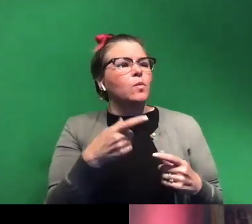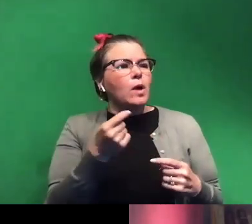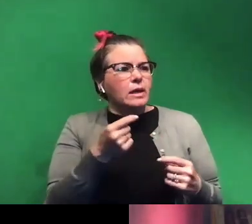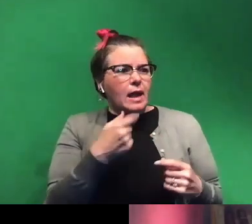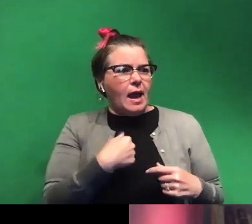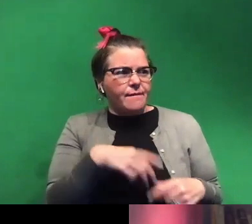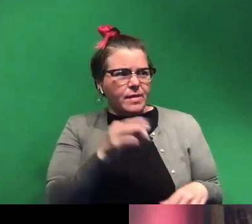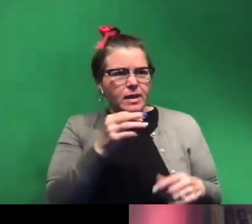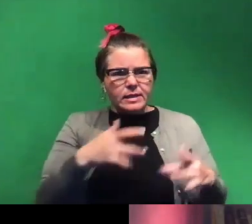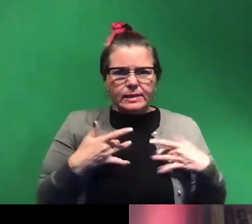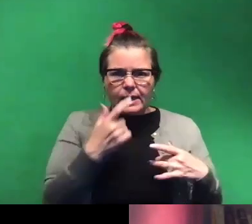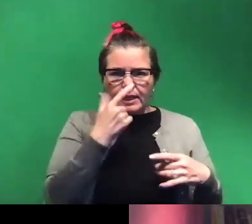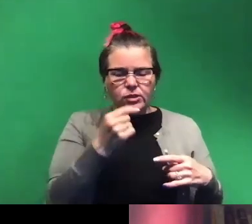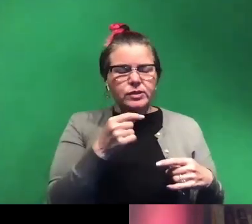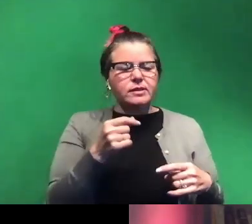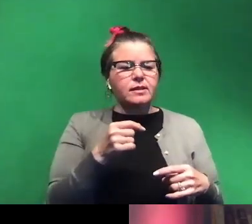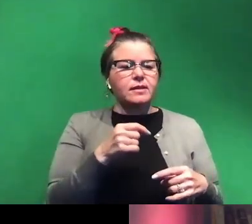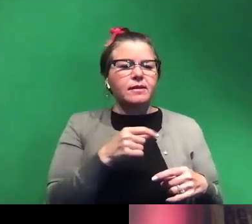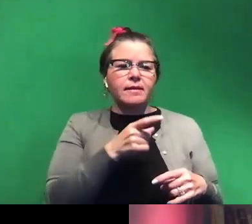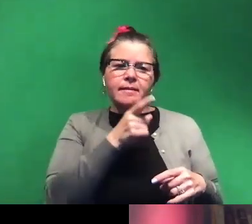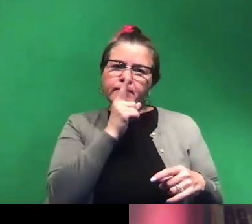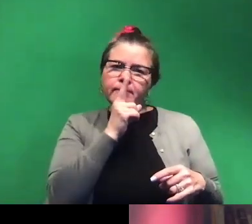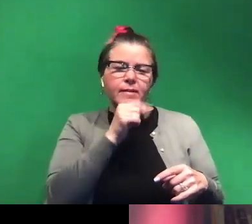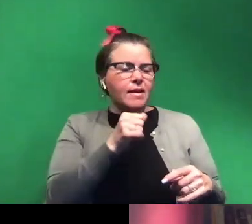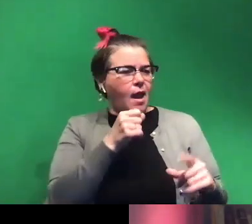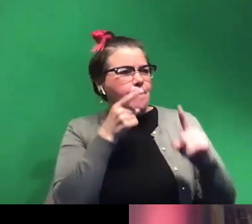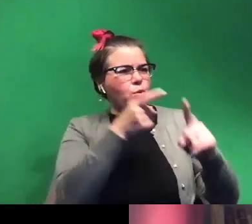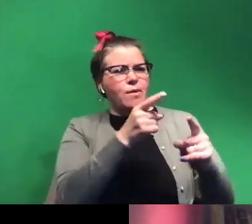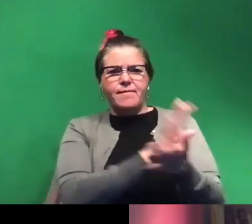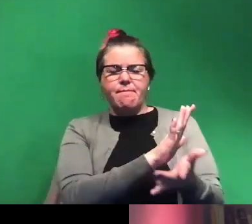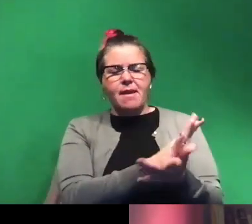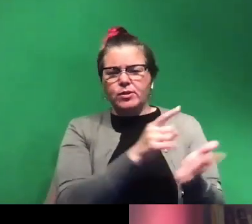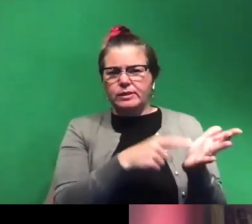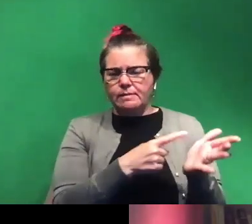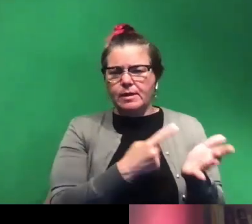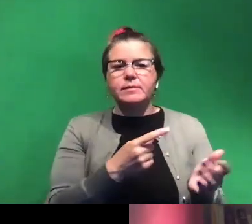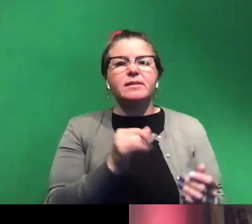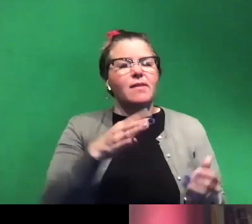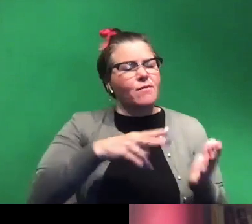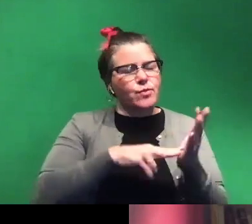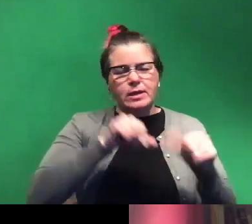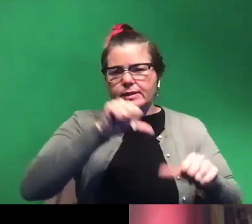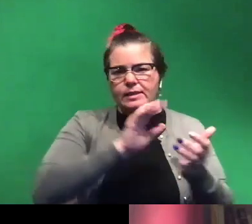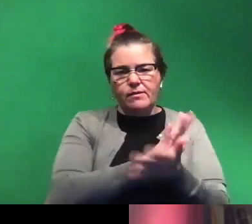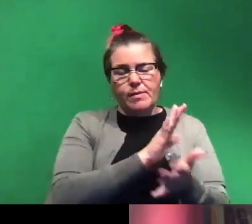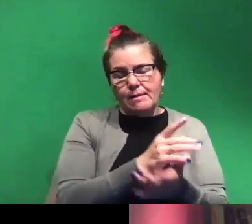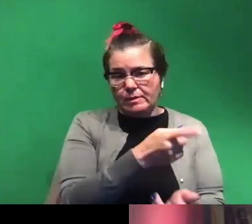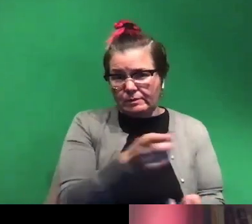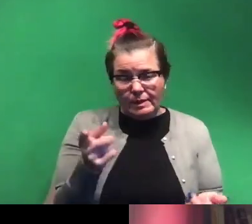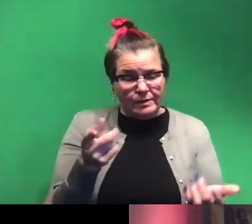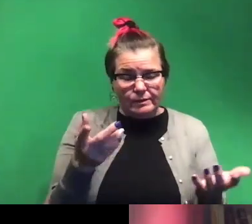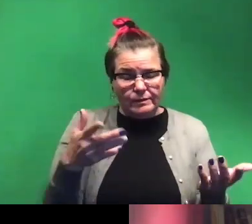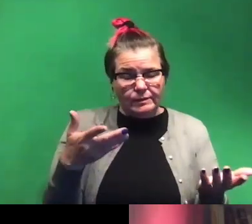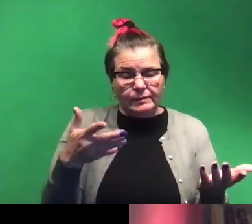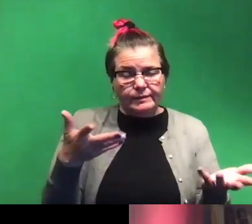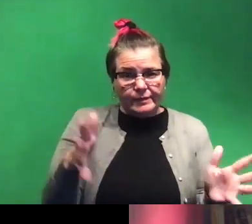or exciting is not necessarily what the main conclusion of the paper is about. Because like if you haven't read a scientific paper, for those of you who have, like you